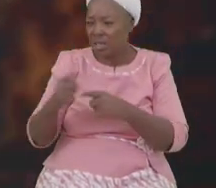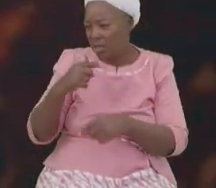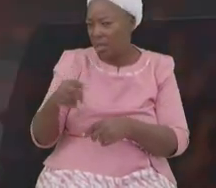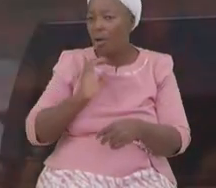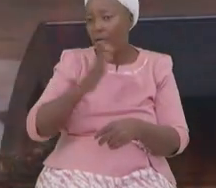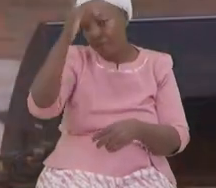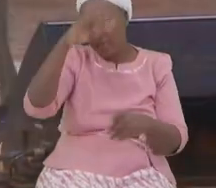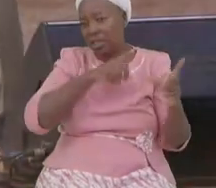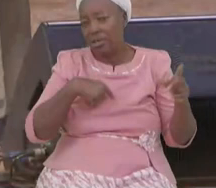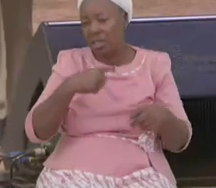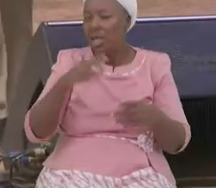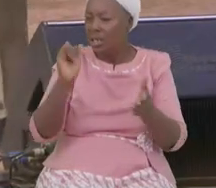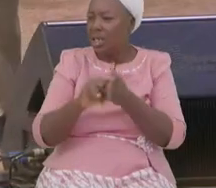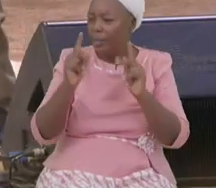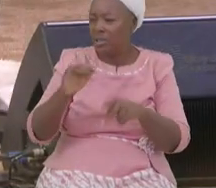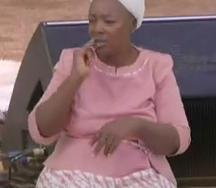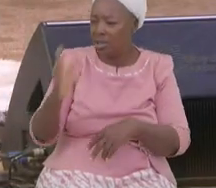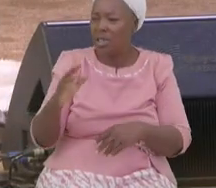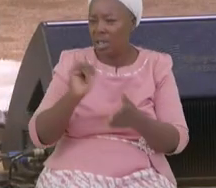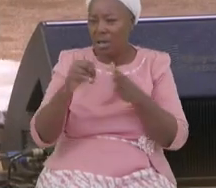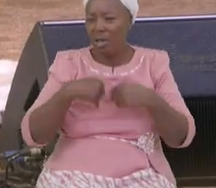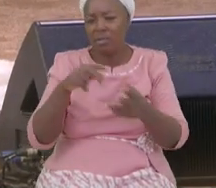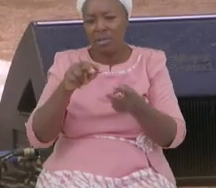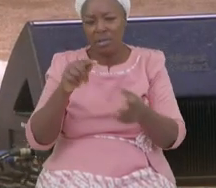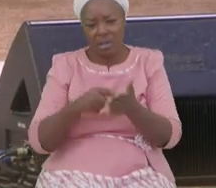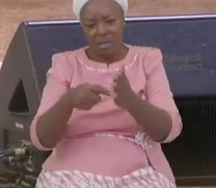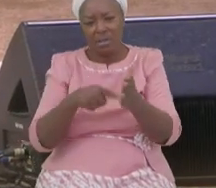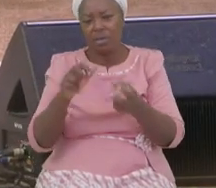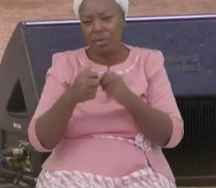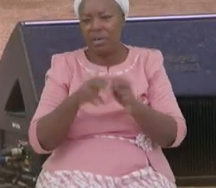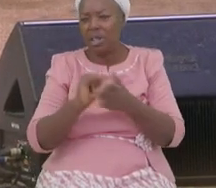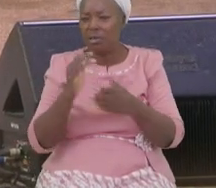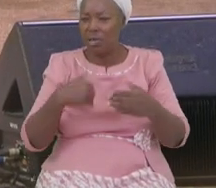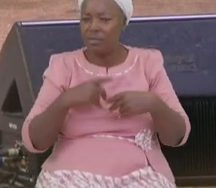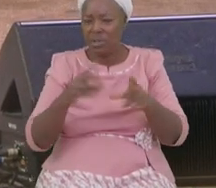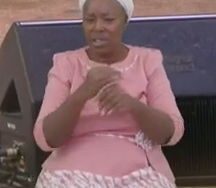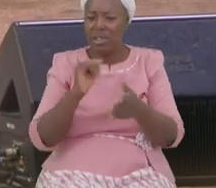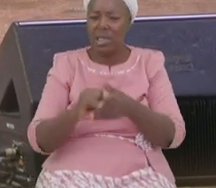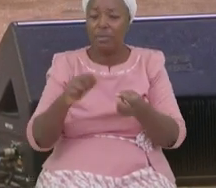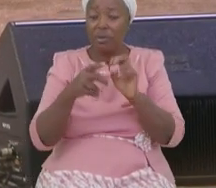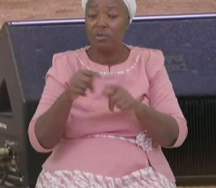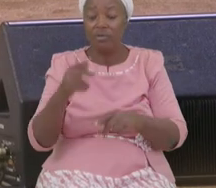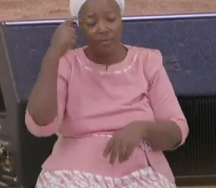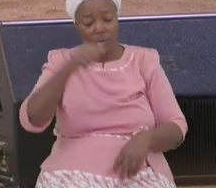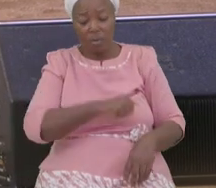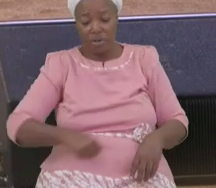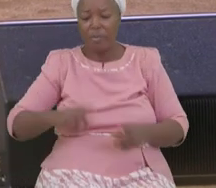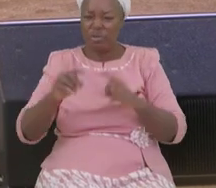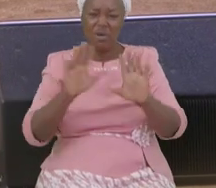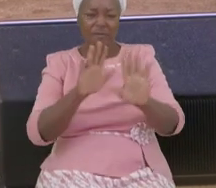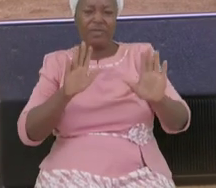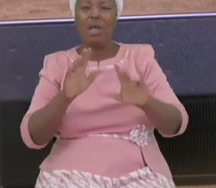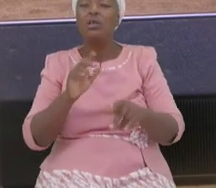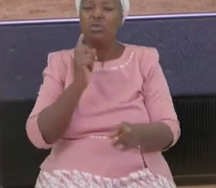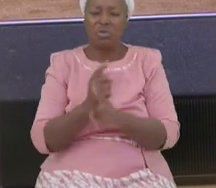that has this problem in the hand, you should have taken that problem for operation, but you are afraid. Raise up your hand and you're going to be healed now. I